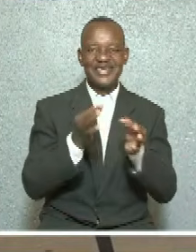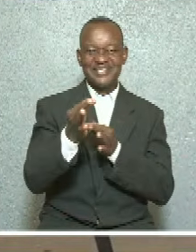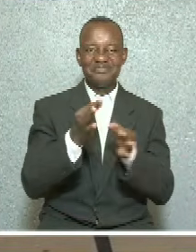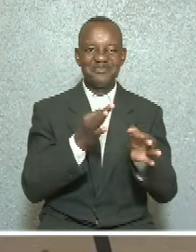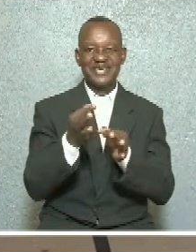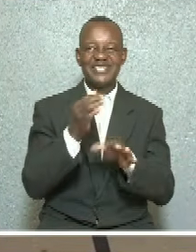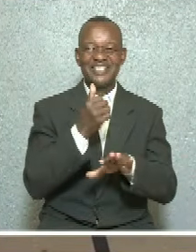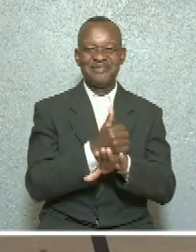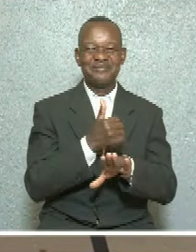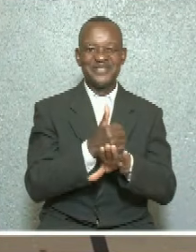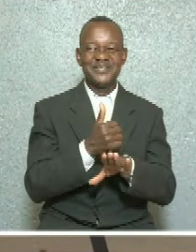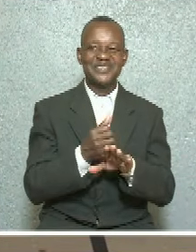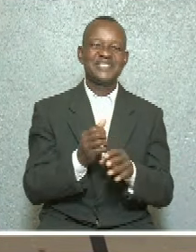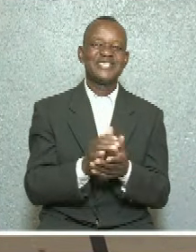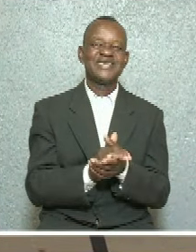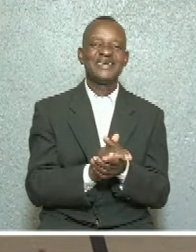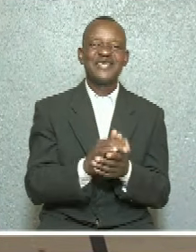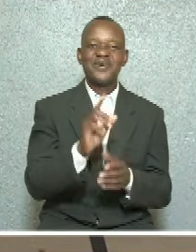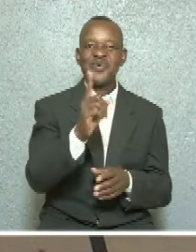So